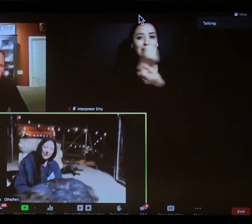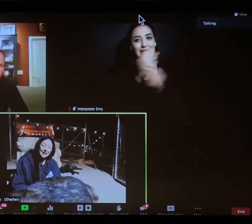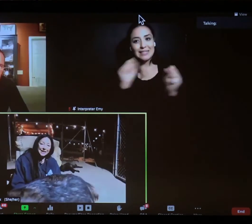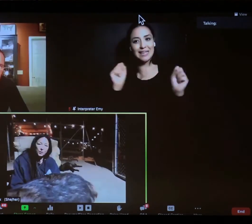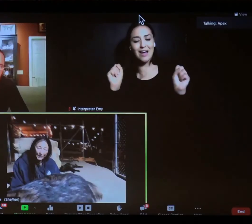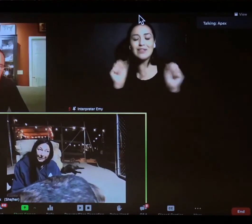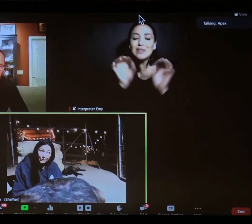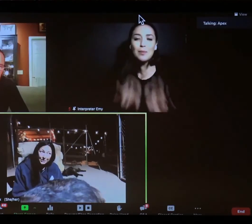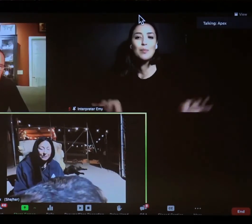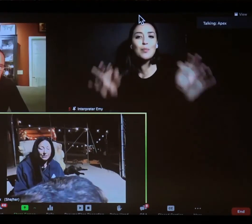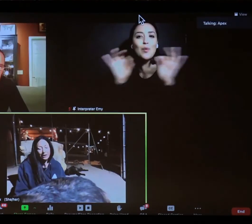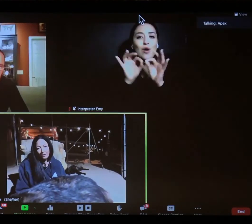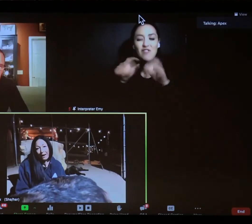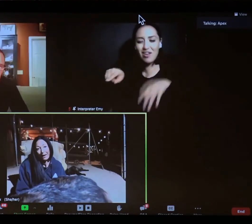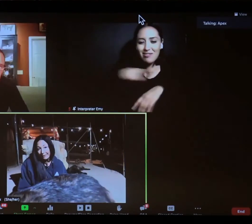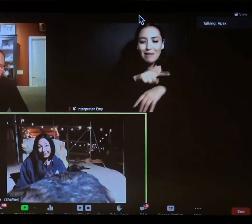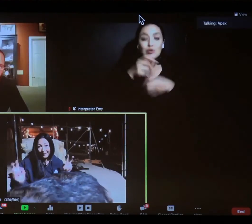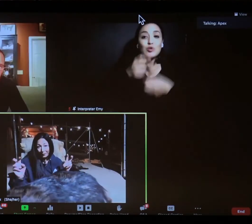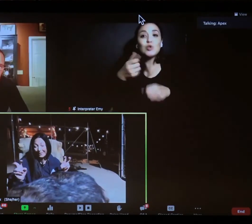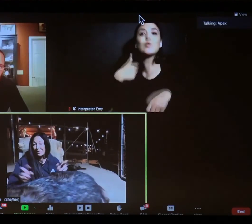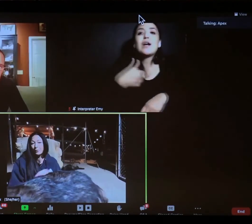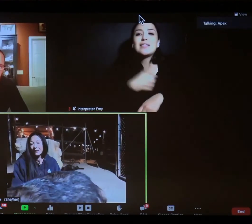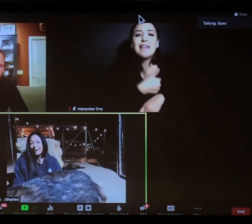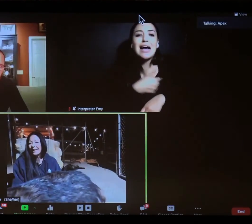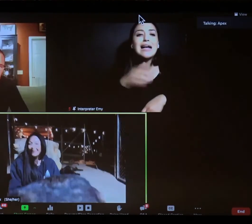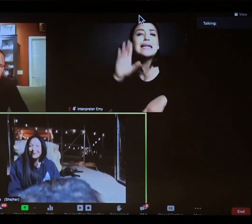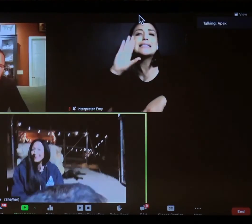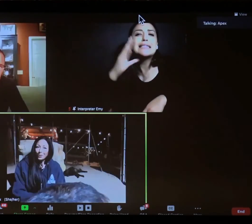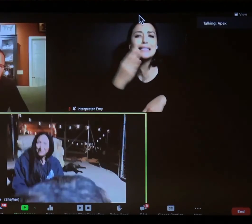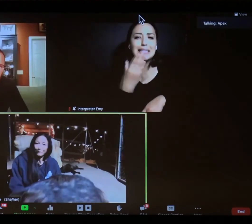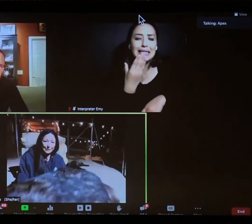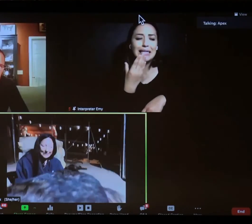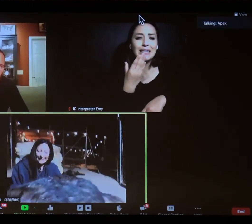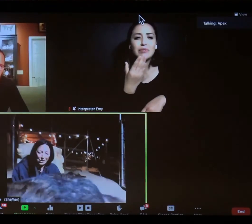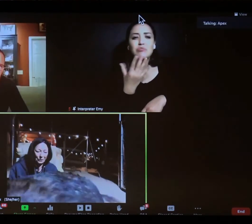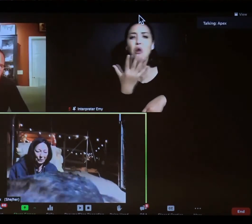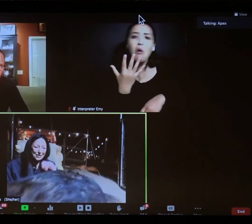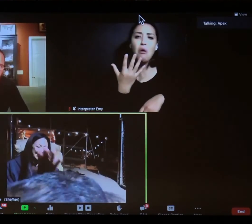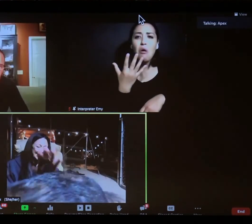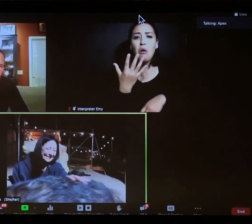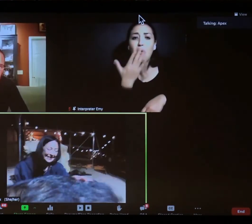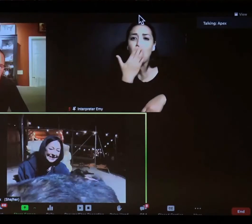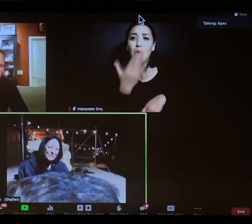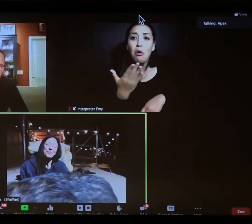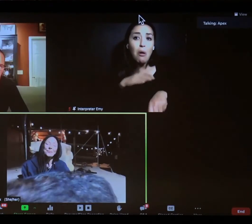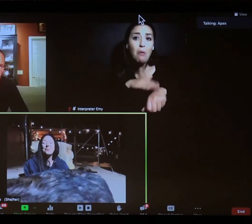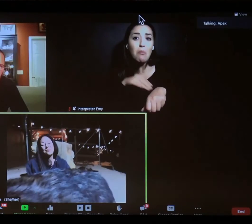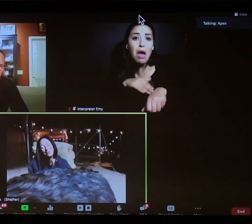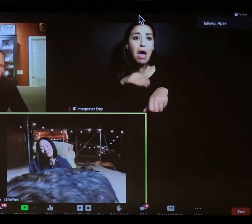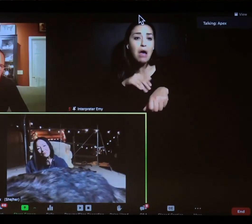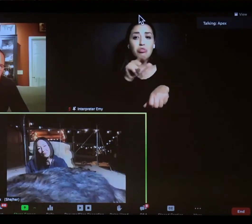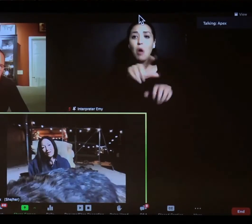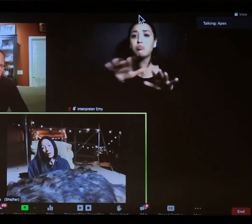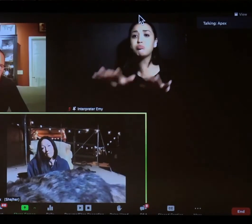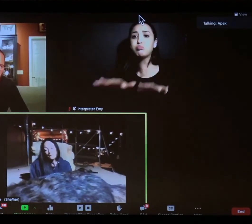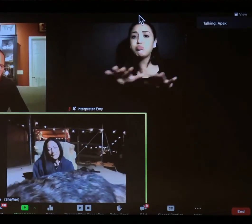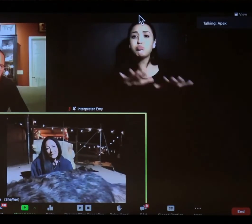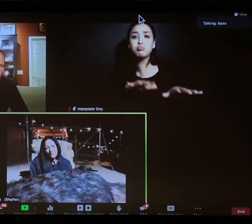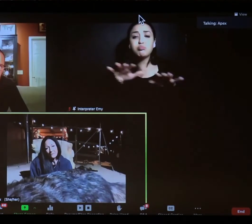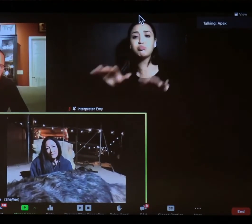it appears like they're acting like but it's a whole different situation. And I think the biggest confusion for people is the